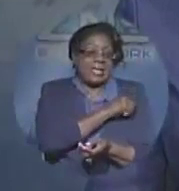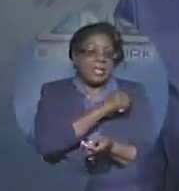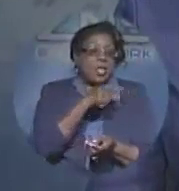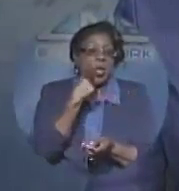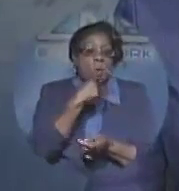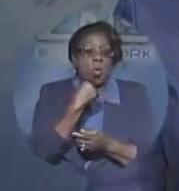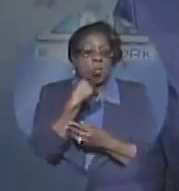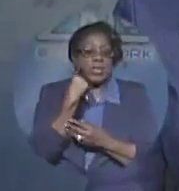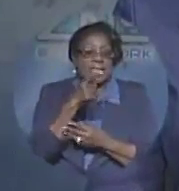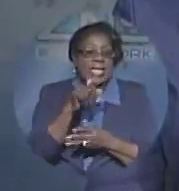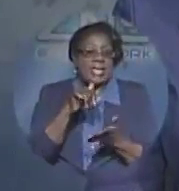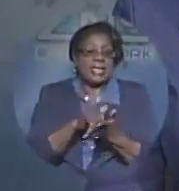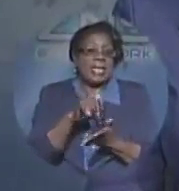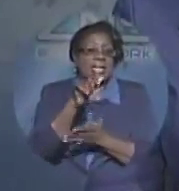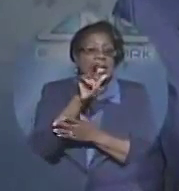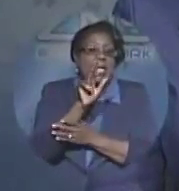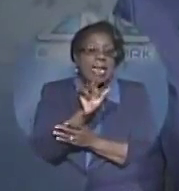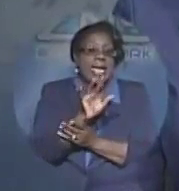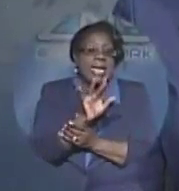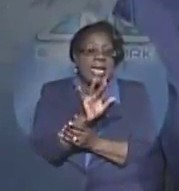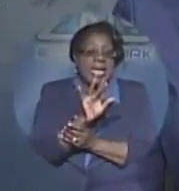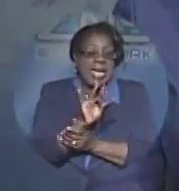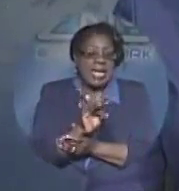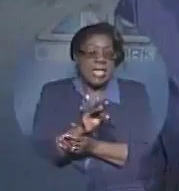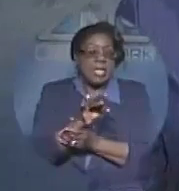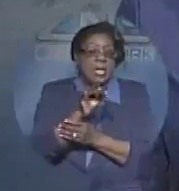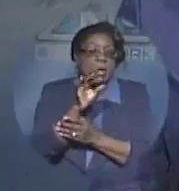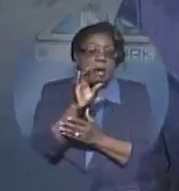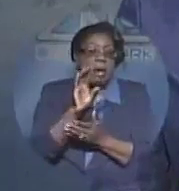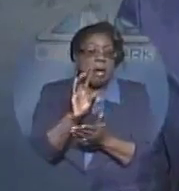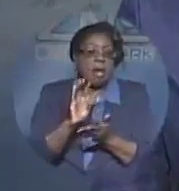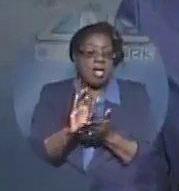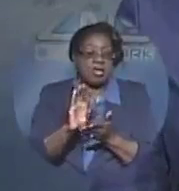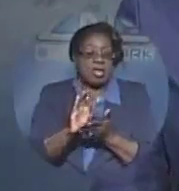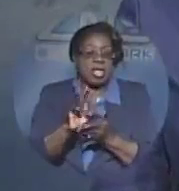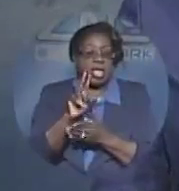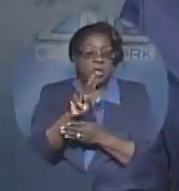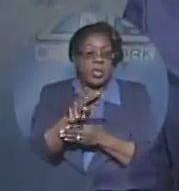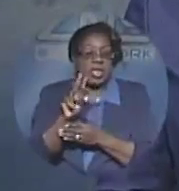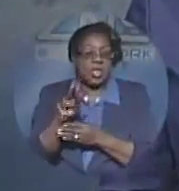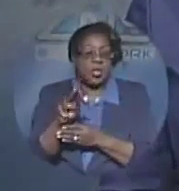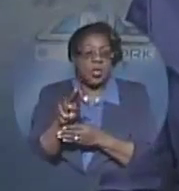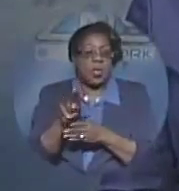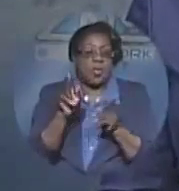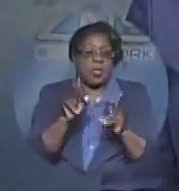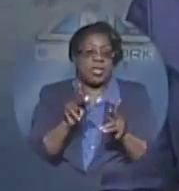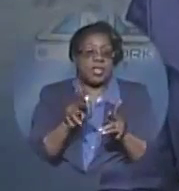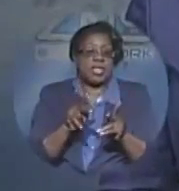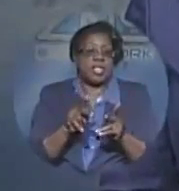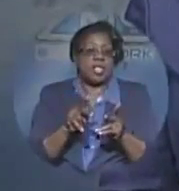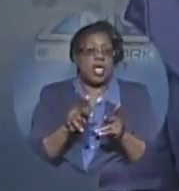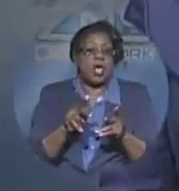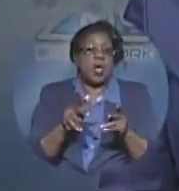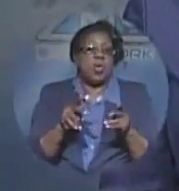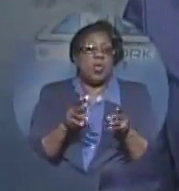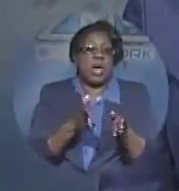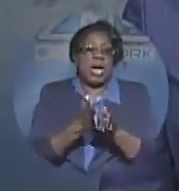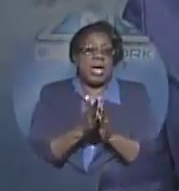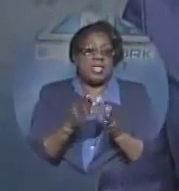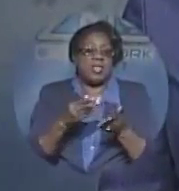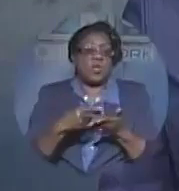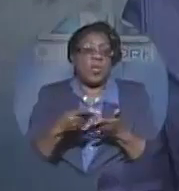that 822 low- and middle-income Bahamians were overcharged by the corporation to the tune of some